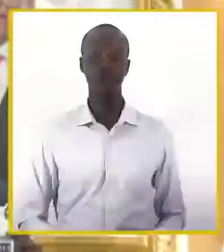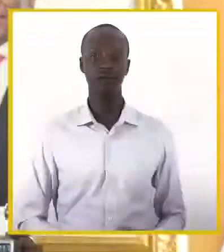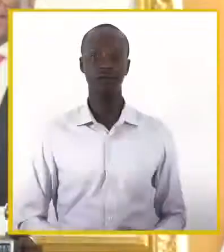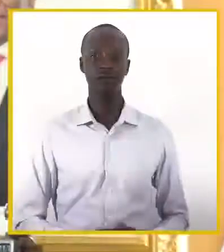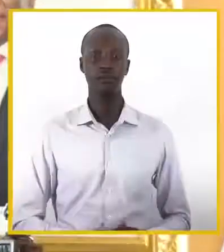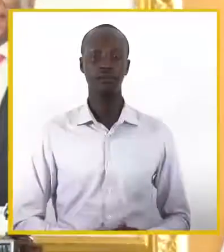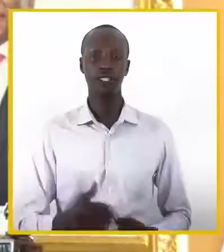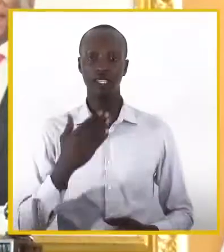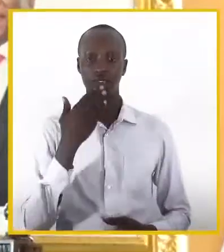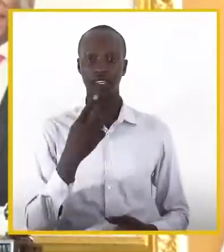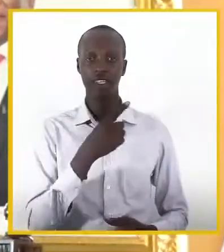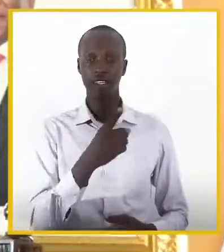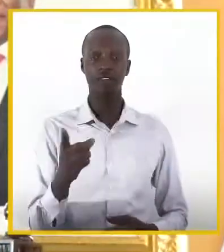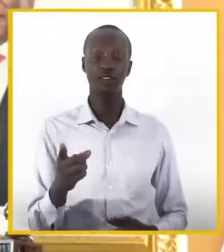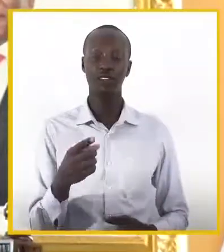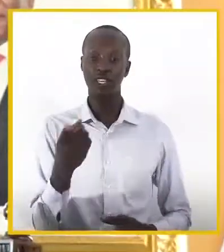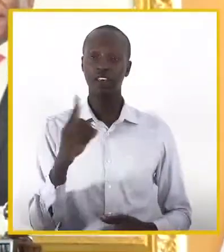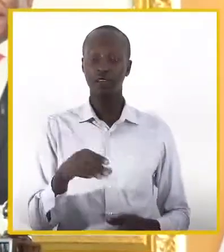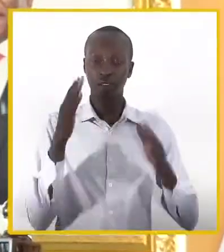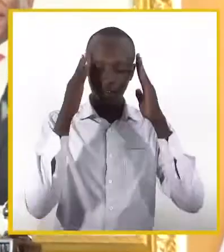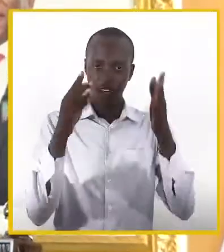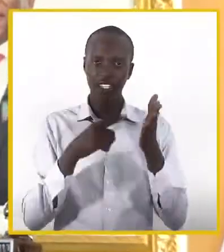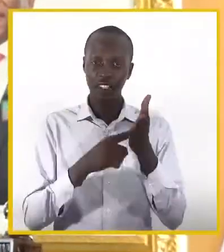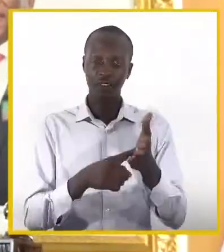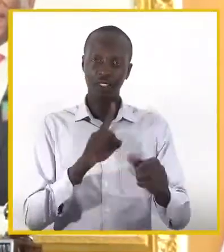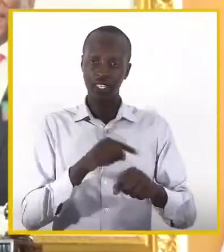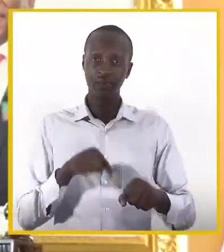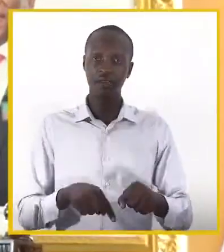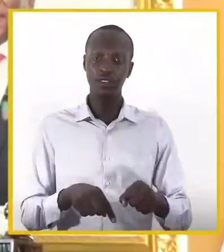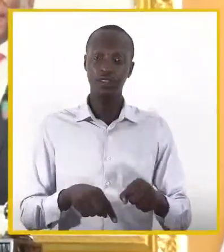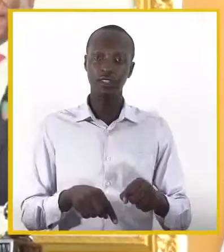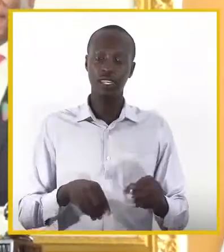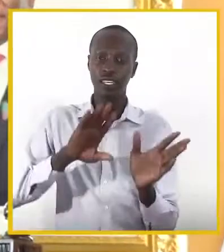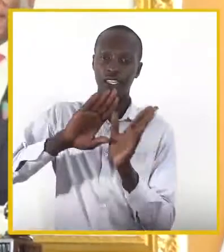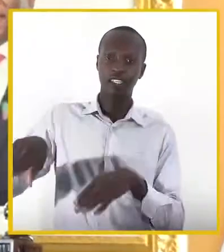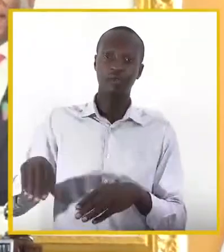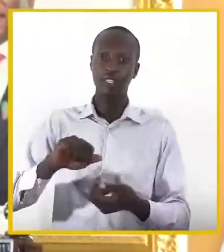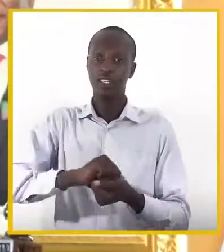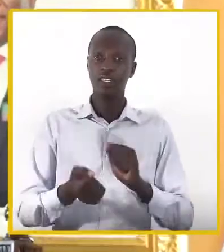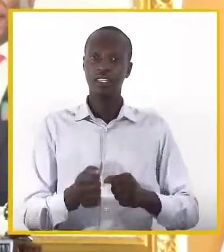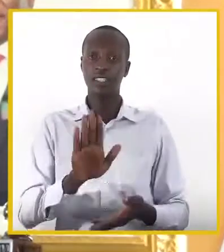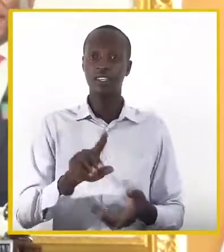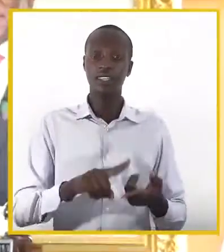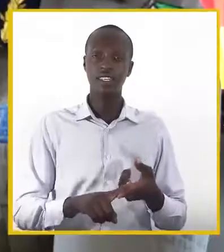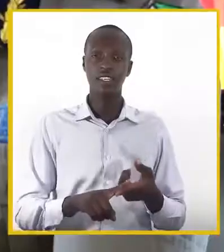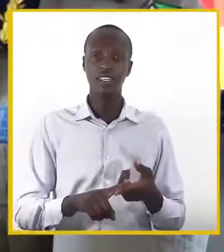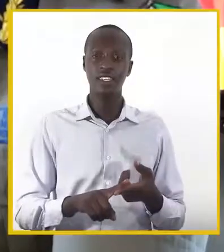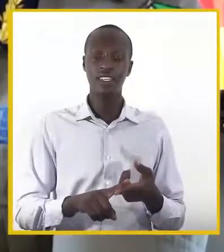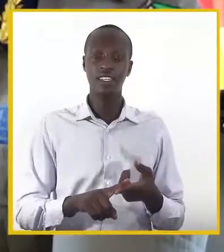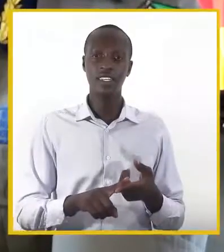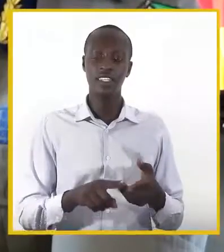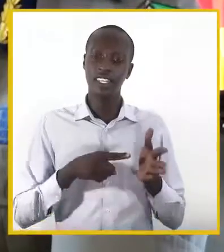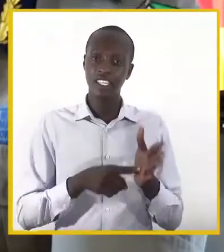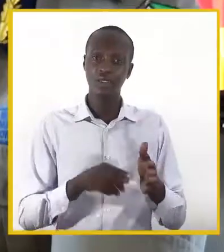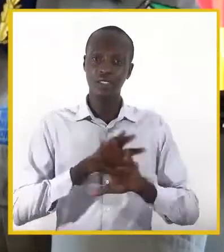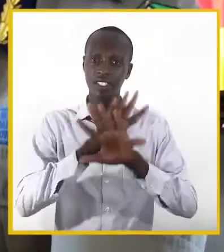Thank you for the commitment that you have shown so far, given the challenges that you are facing. It's self-evident. I know of late we've been having wars